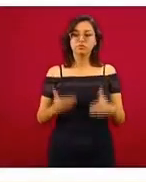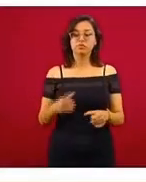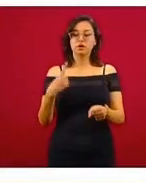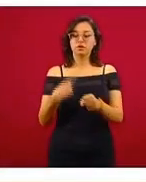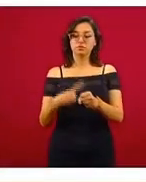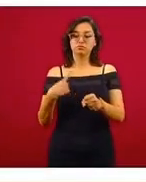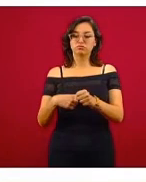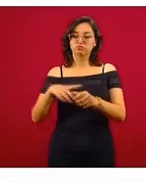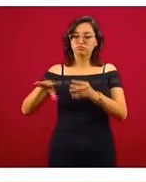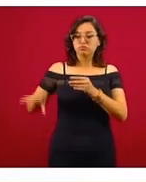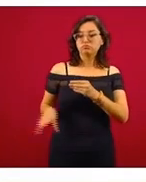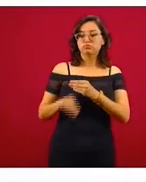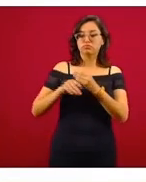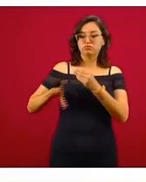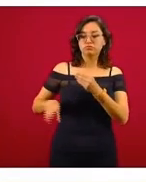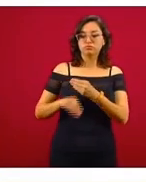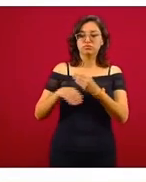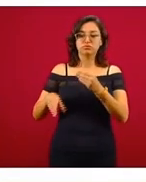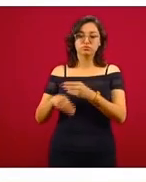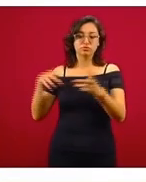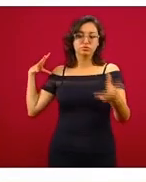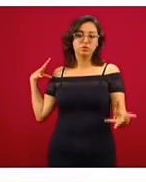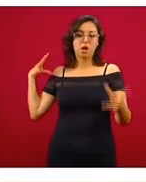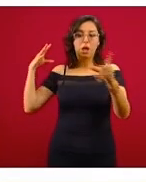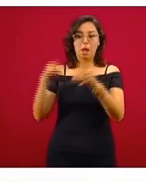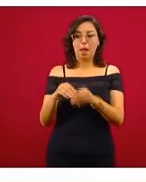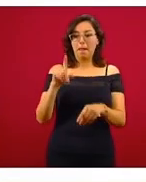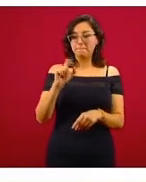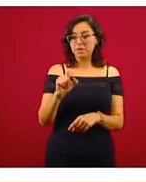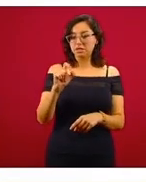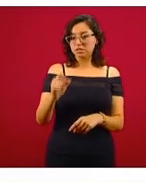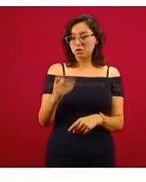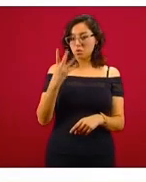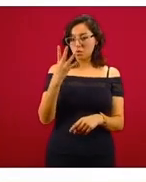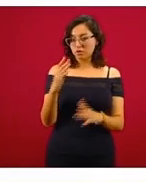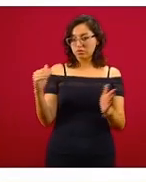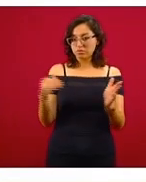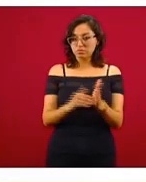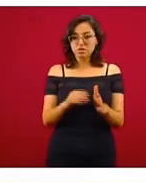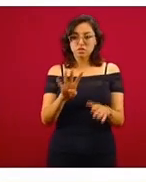peaking with regards to their transmission rates.